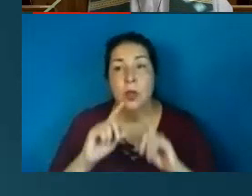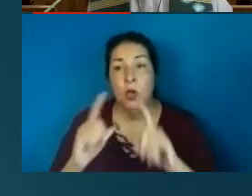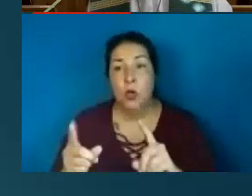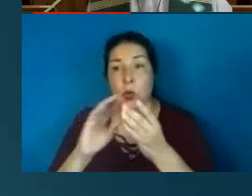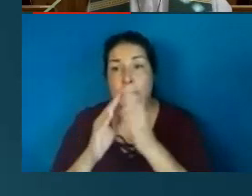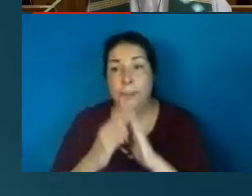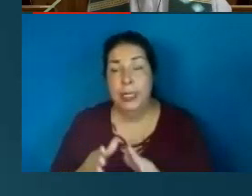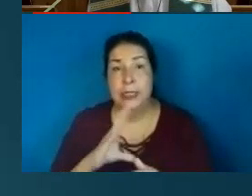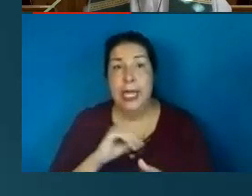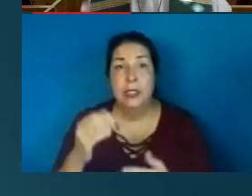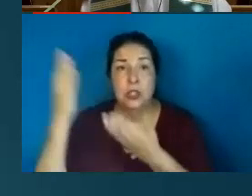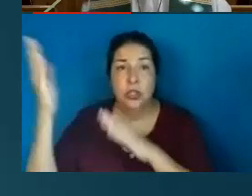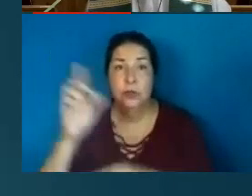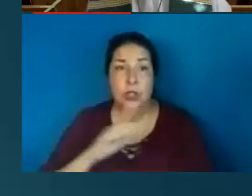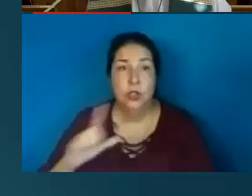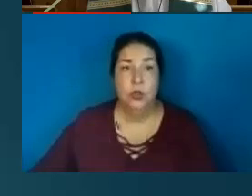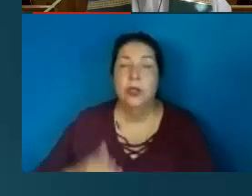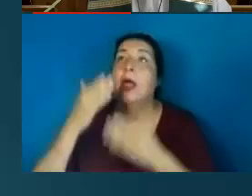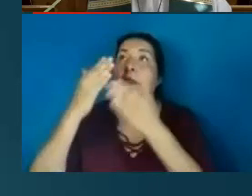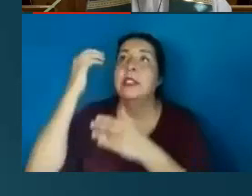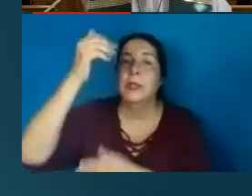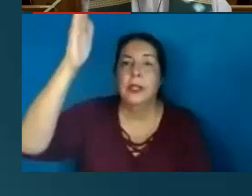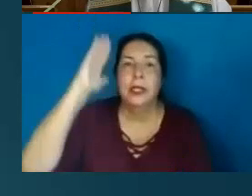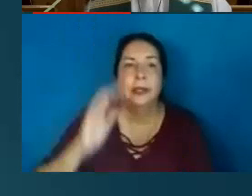Go in peace and serve the Lord.